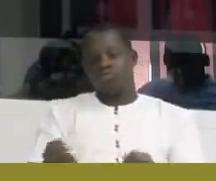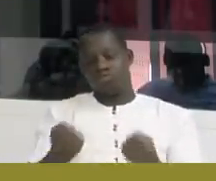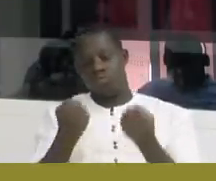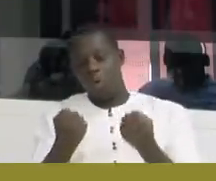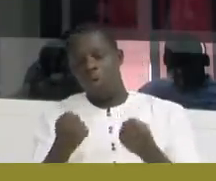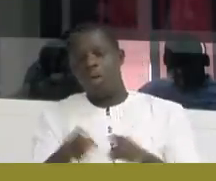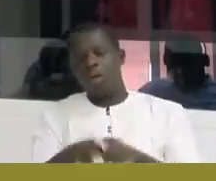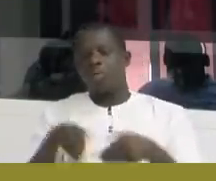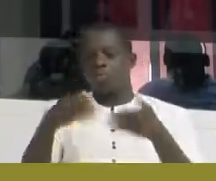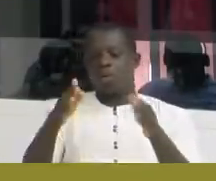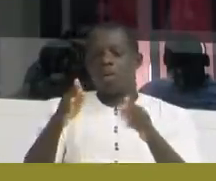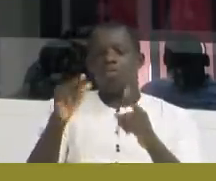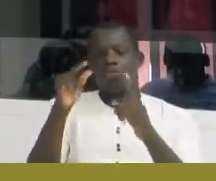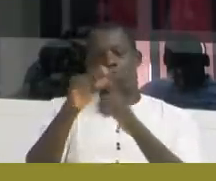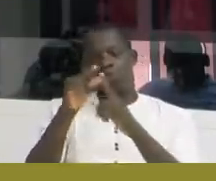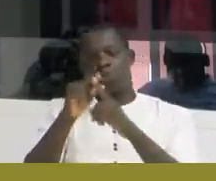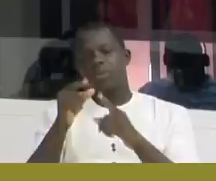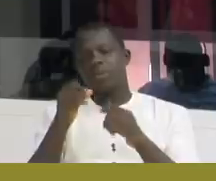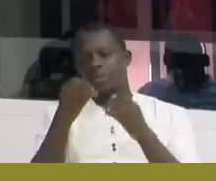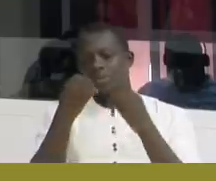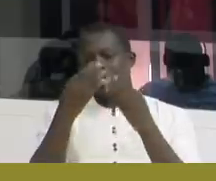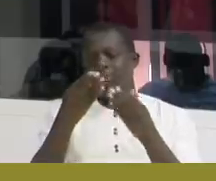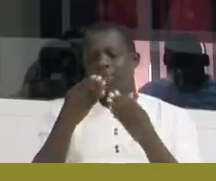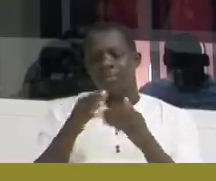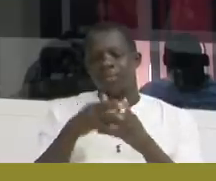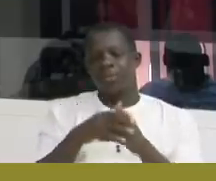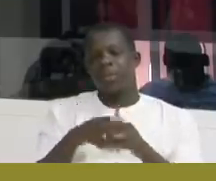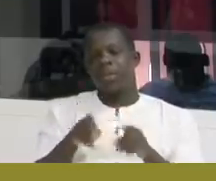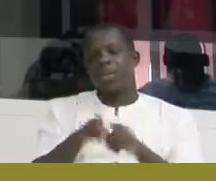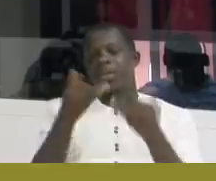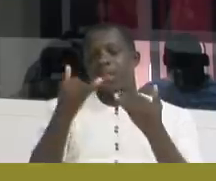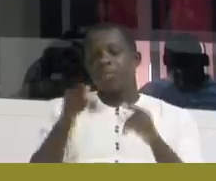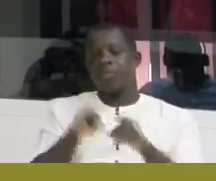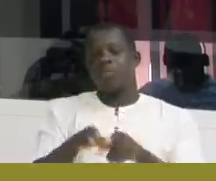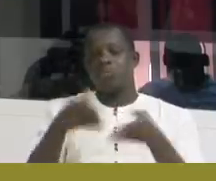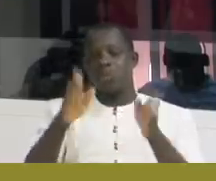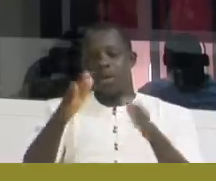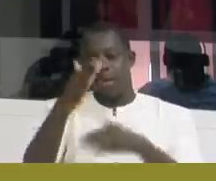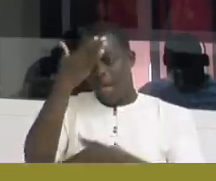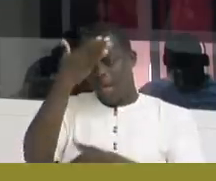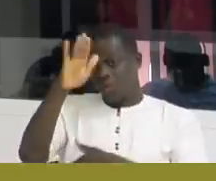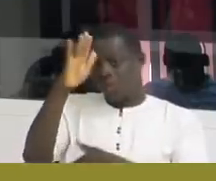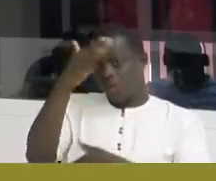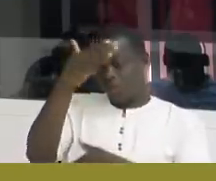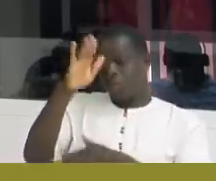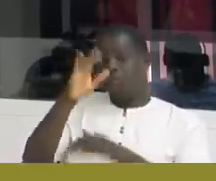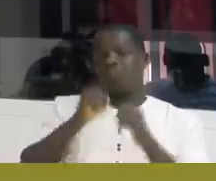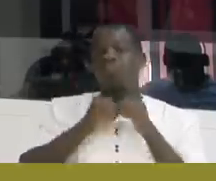accusations and was pointing to the behavior of Sana.